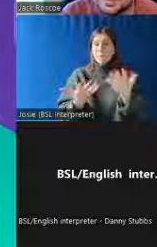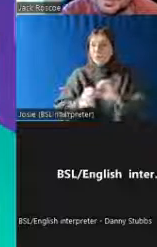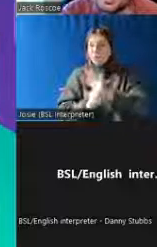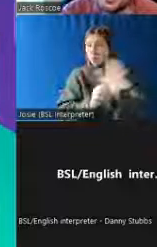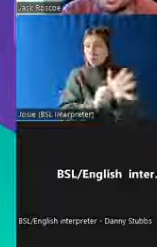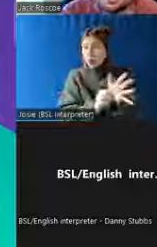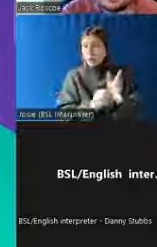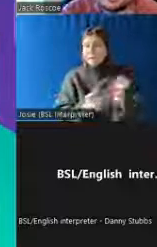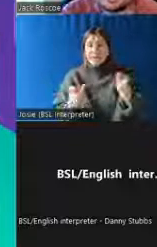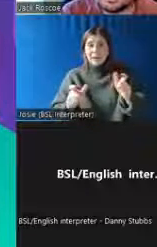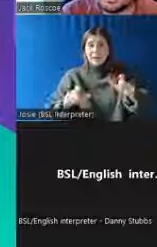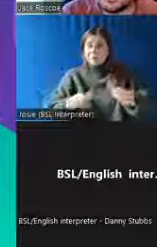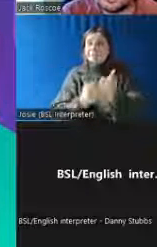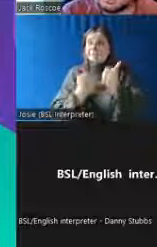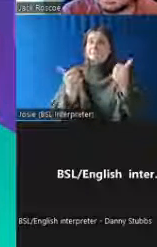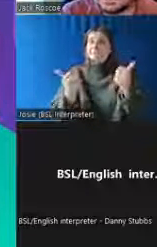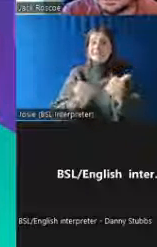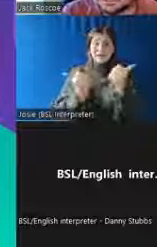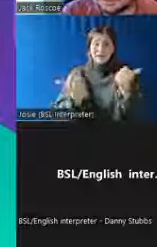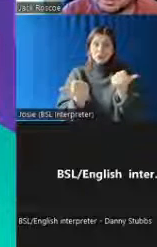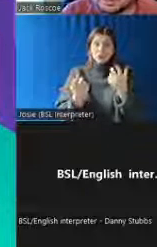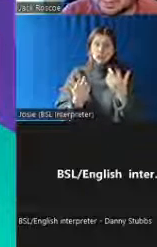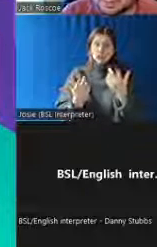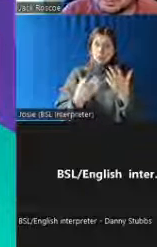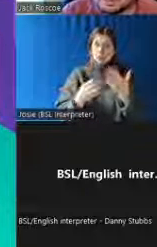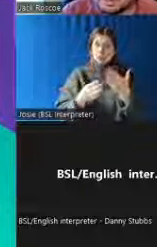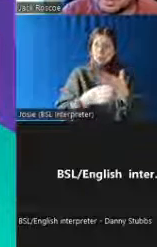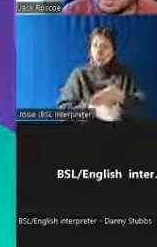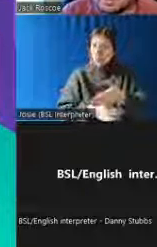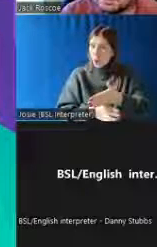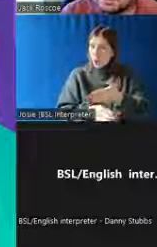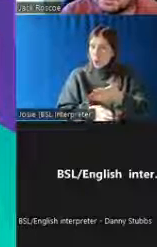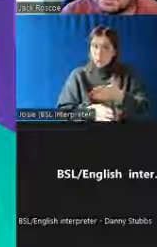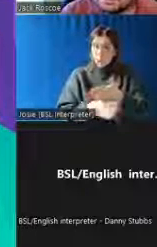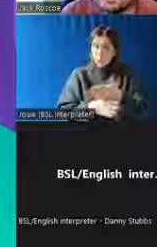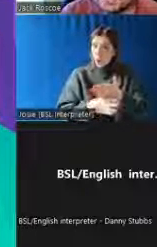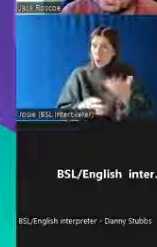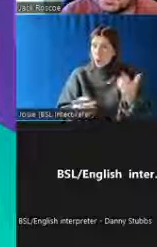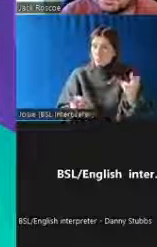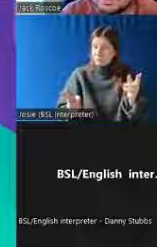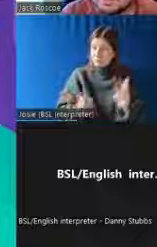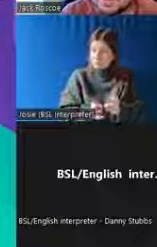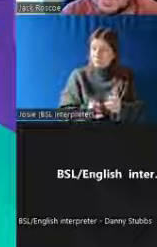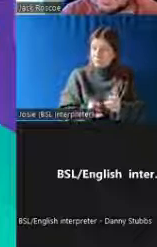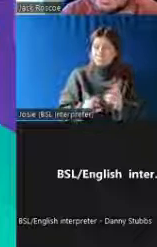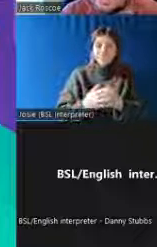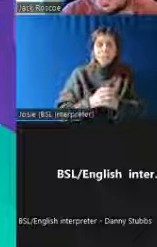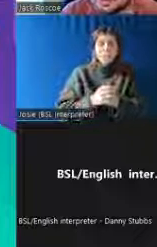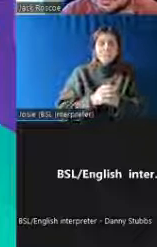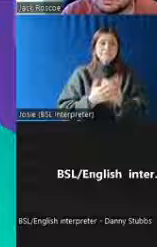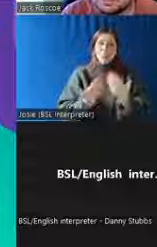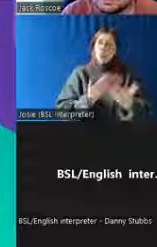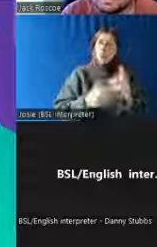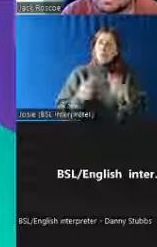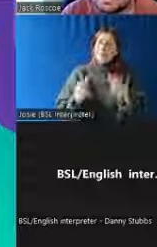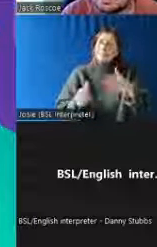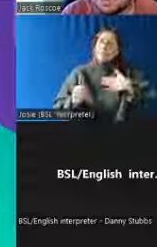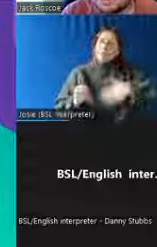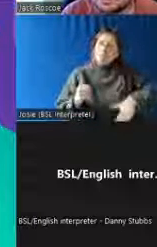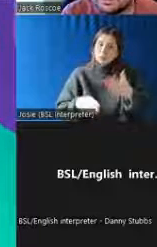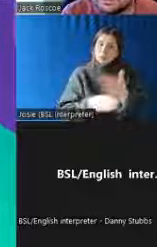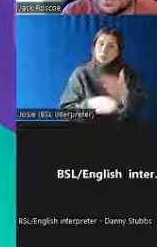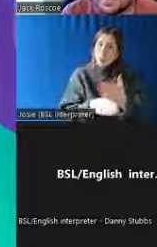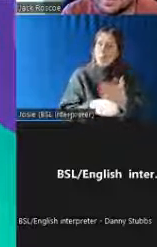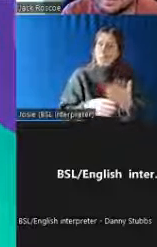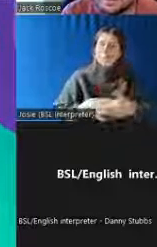sector. In general, I don't think that most of the place-based work that happens in our communities has an economic focus as its